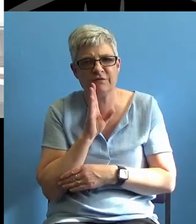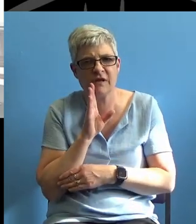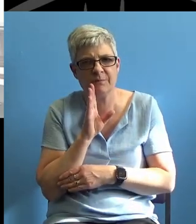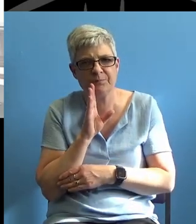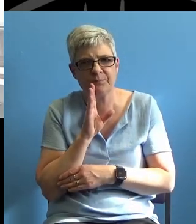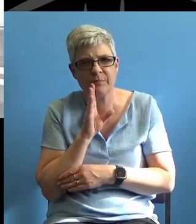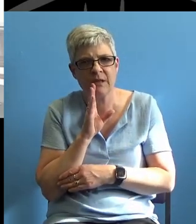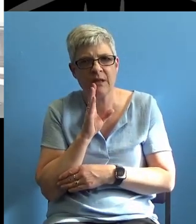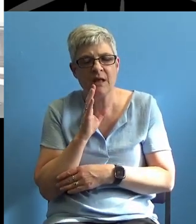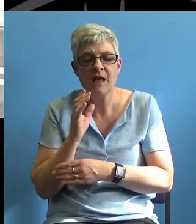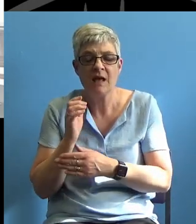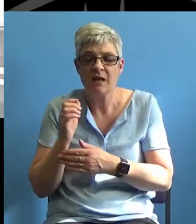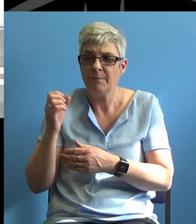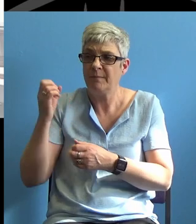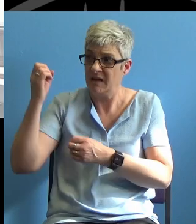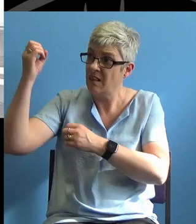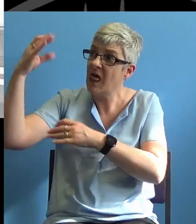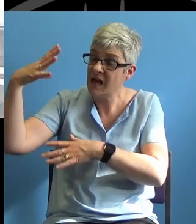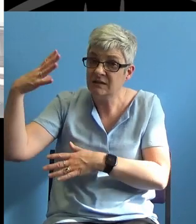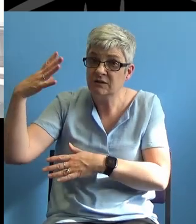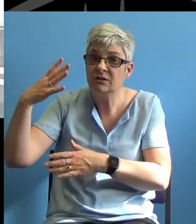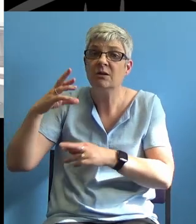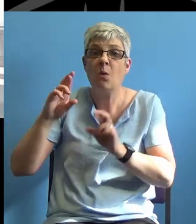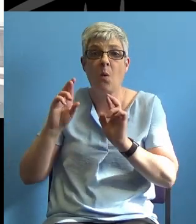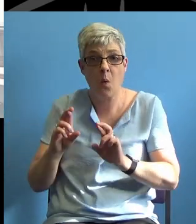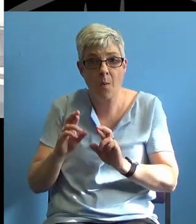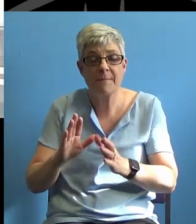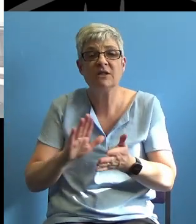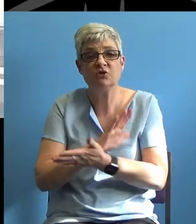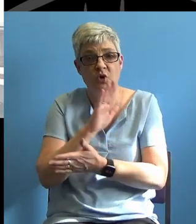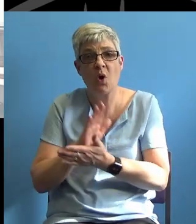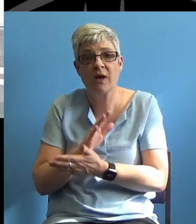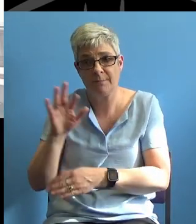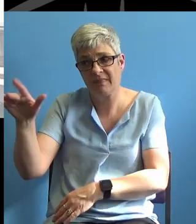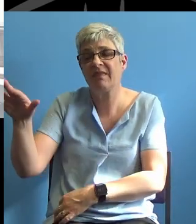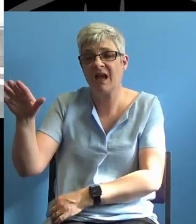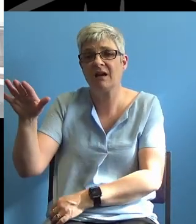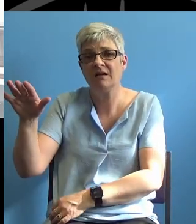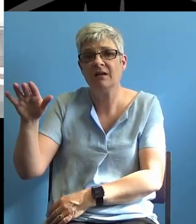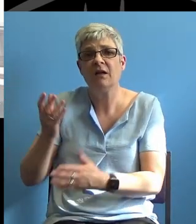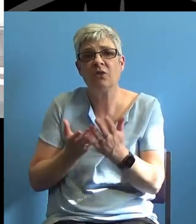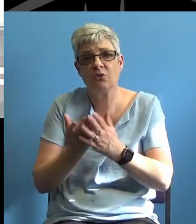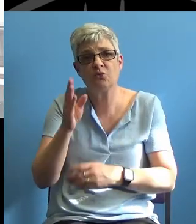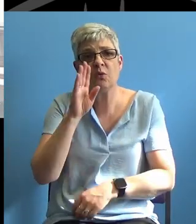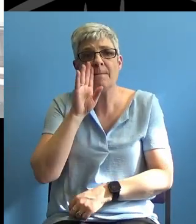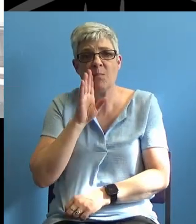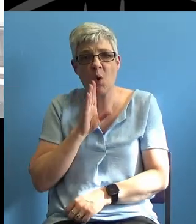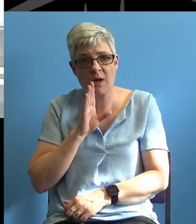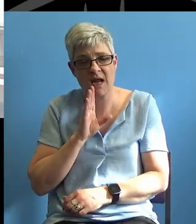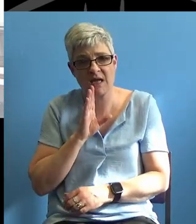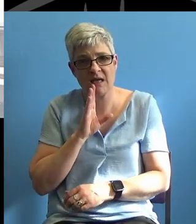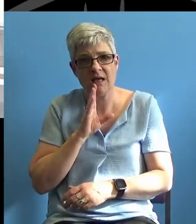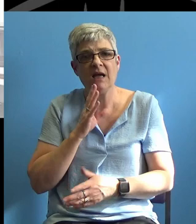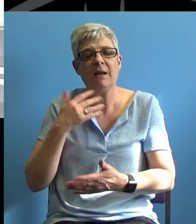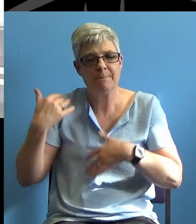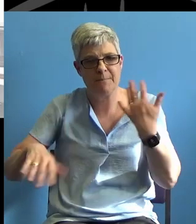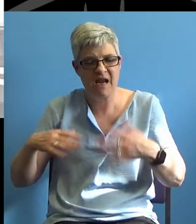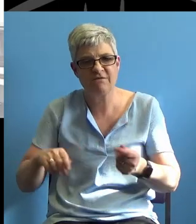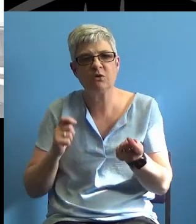Be a source of light, hope, and joy amidst of mourning and of painful change.